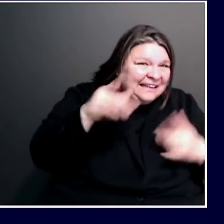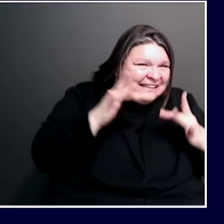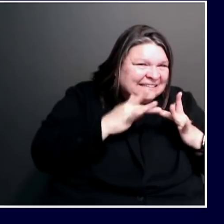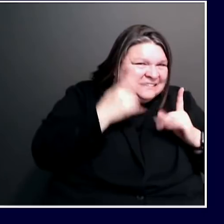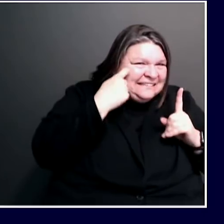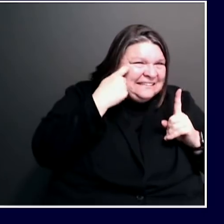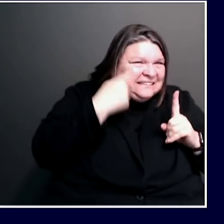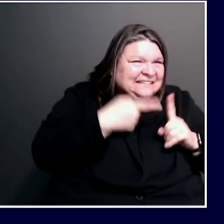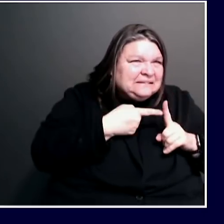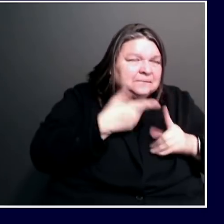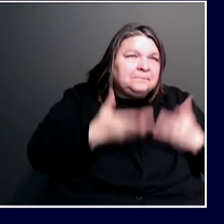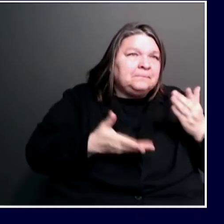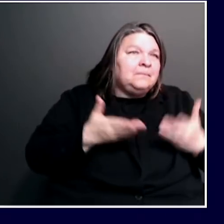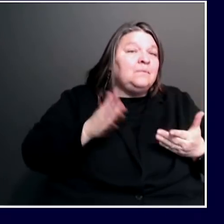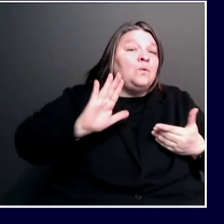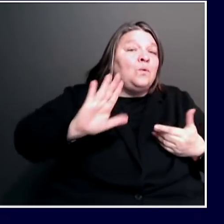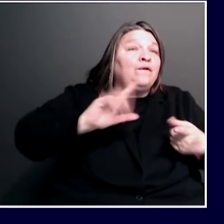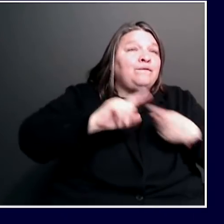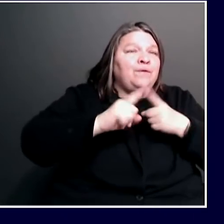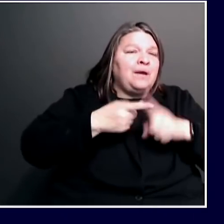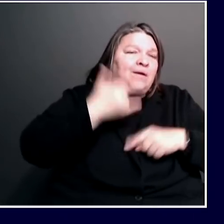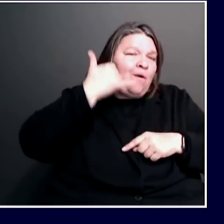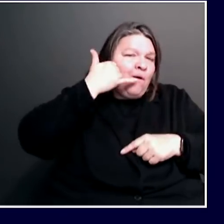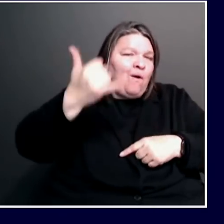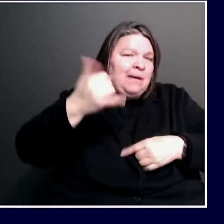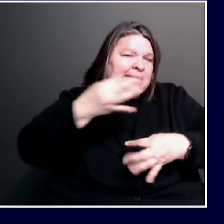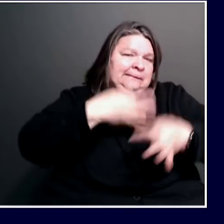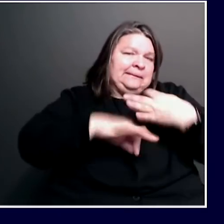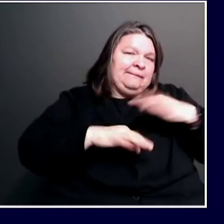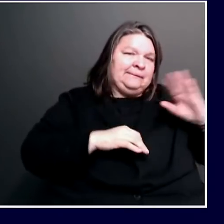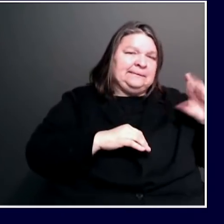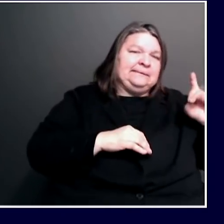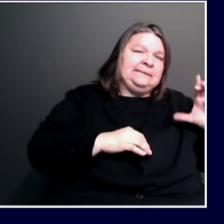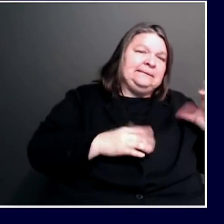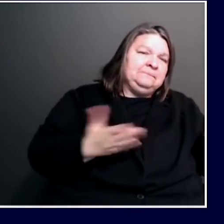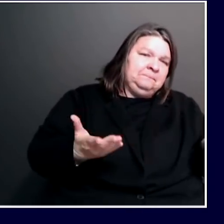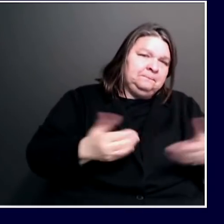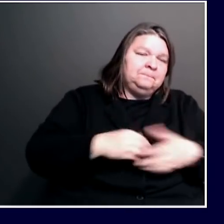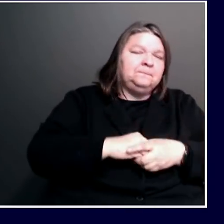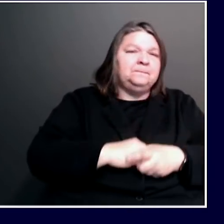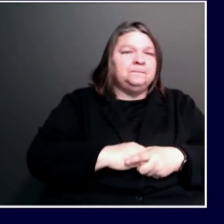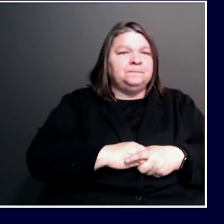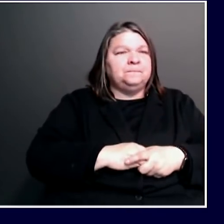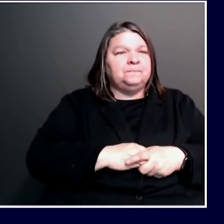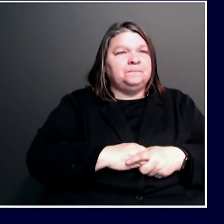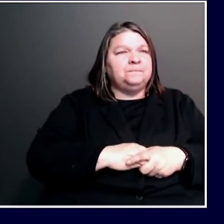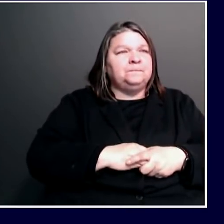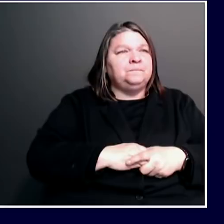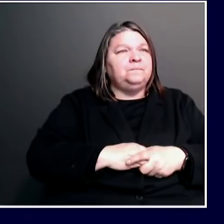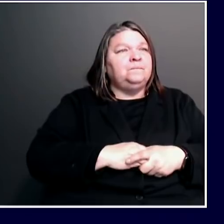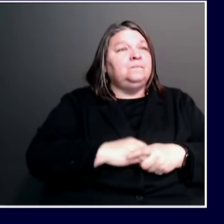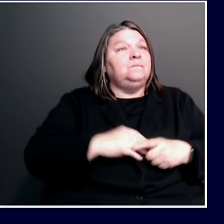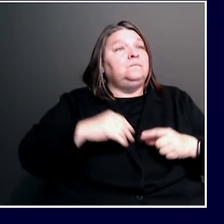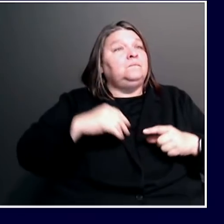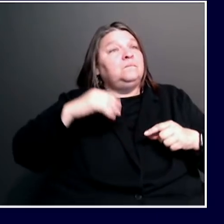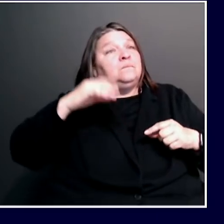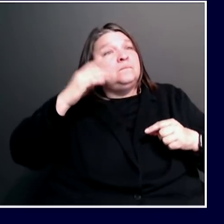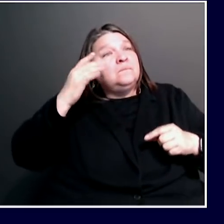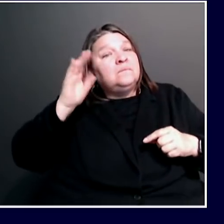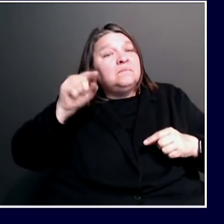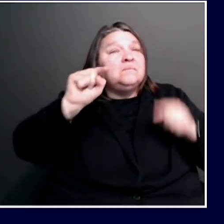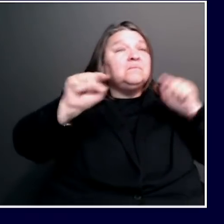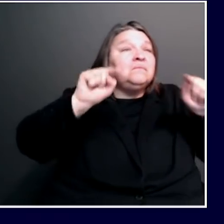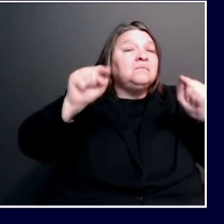Contact tracing is not going away for all locations. Certain facilities, like hospitals, nursing